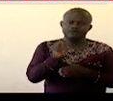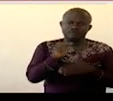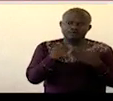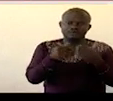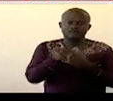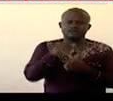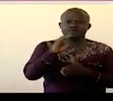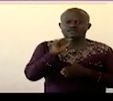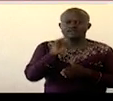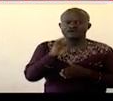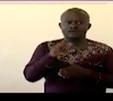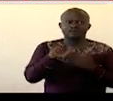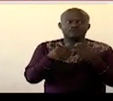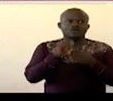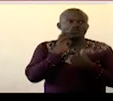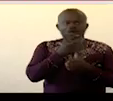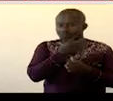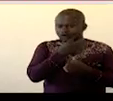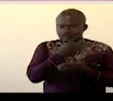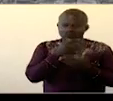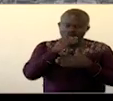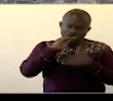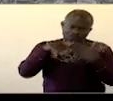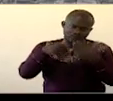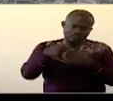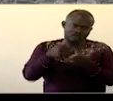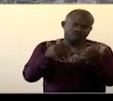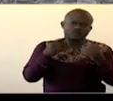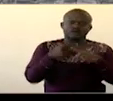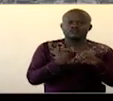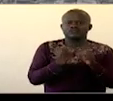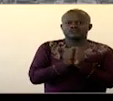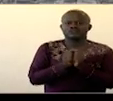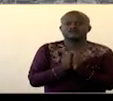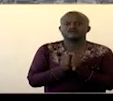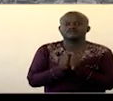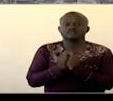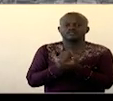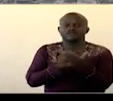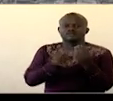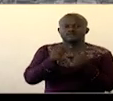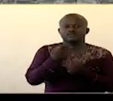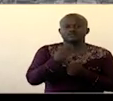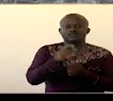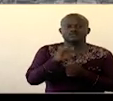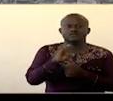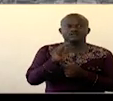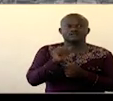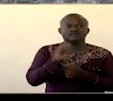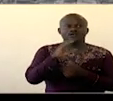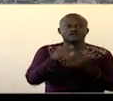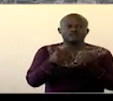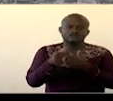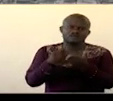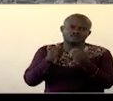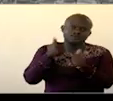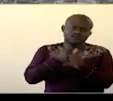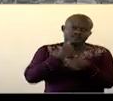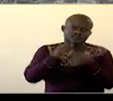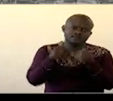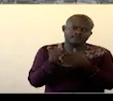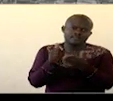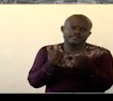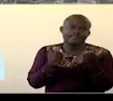about water cycle. All those are different nutrients which are needed by